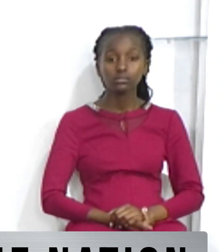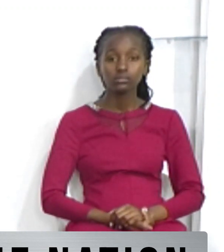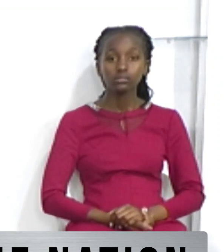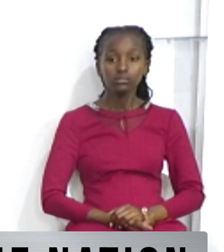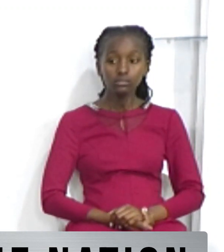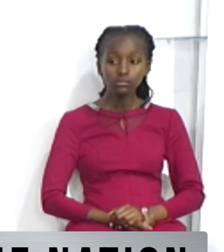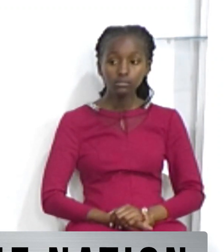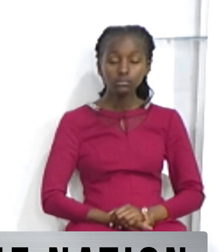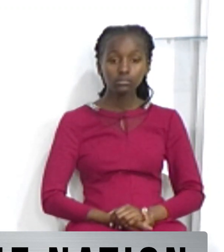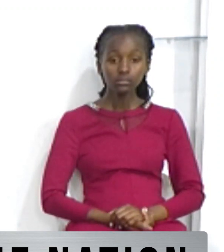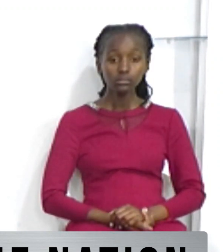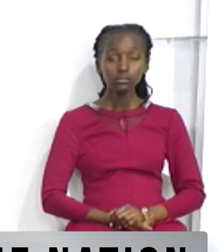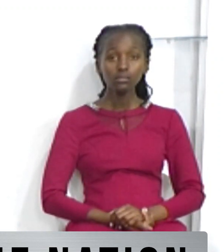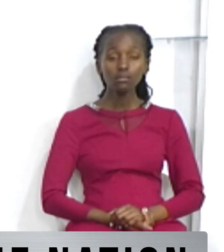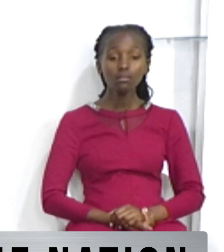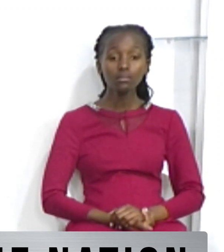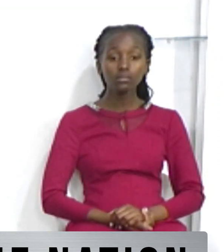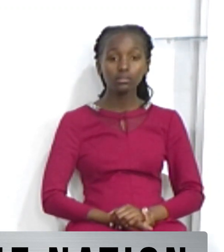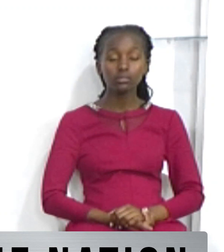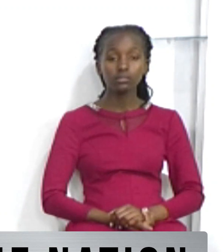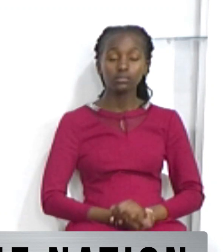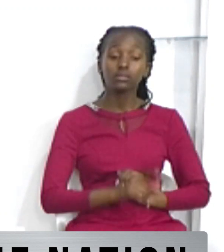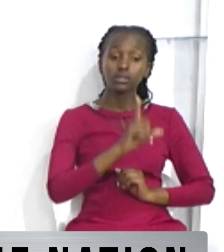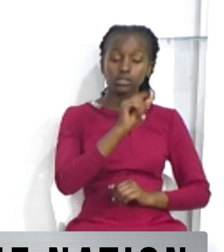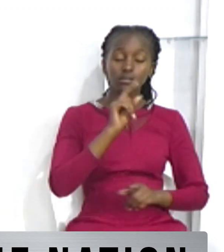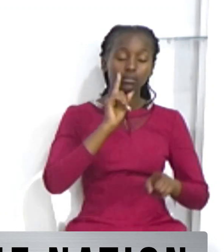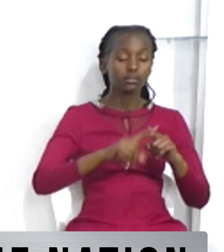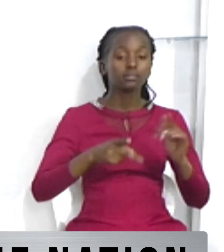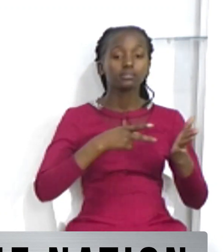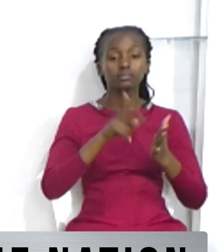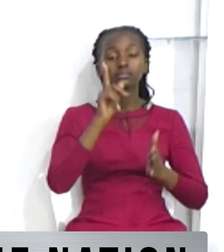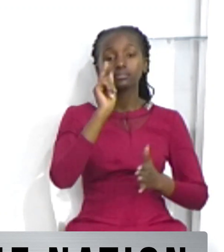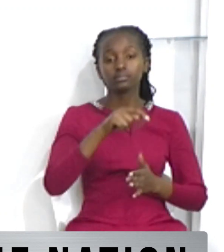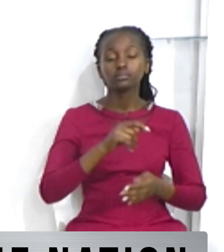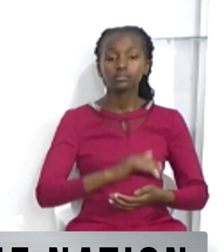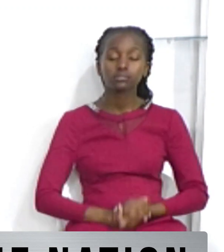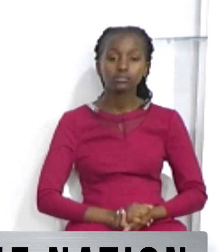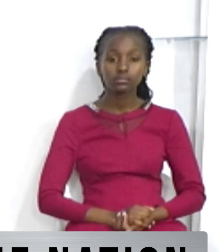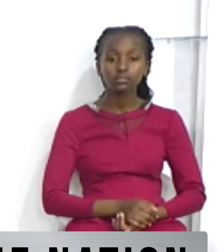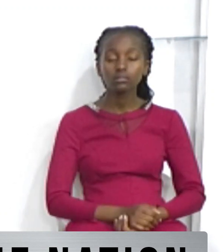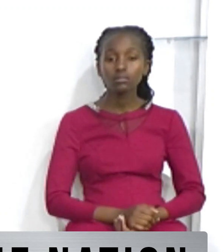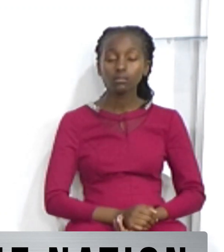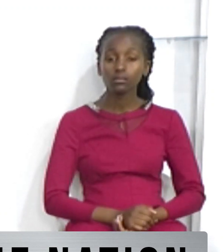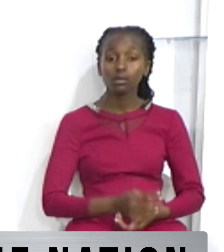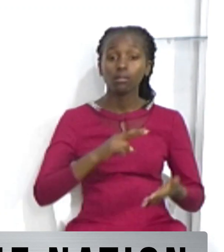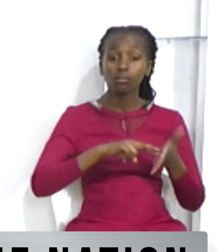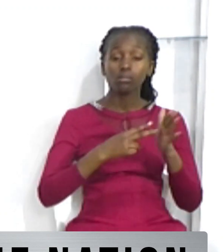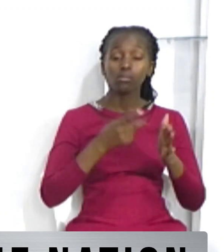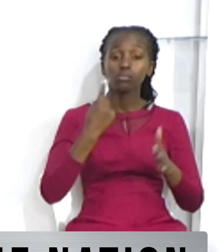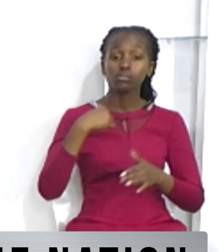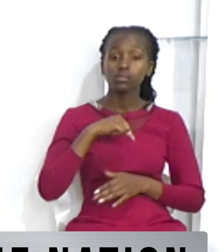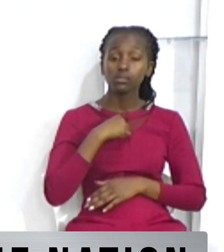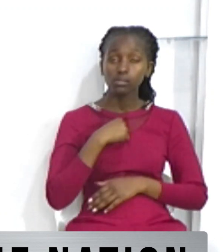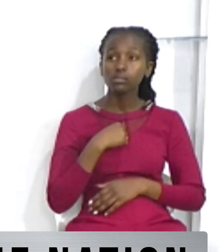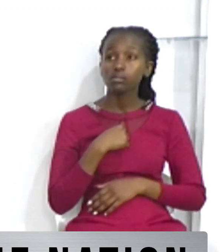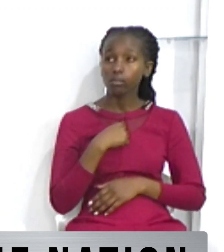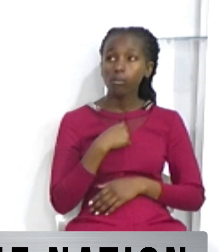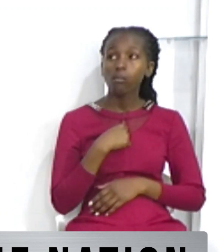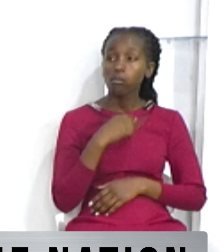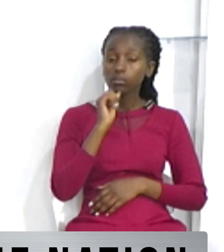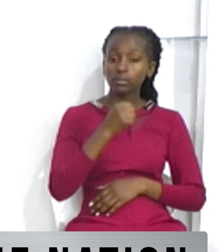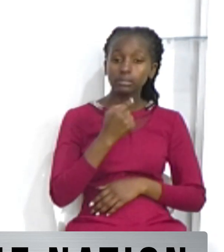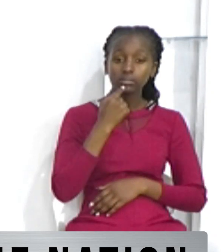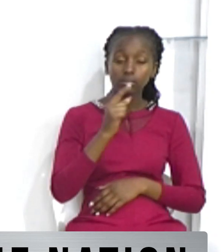be, it's a cheaper. You pay cheaper, back. the cheaper option. Wow. Yeah. So we are actually saying that Kenya Kwanza